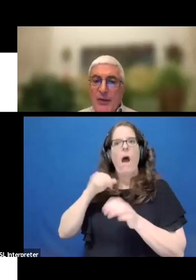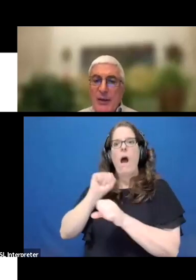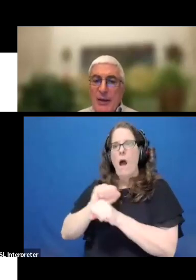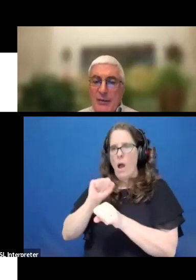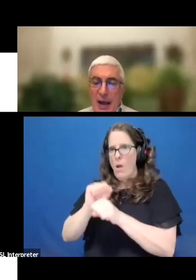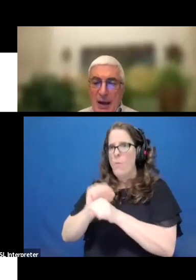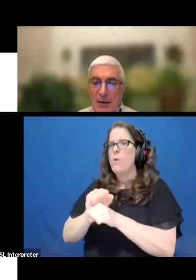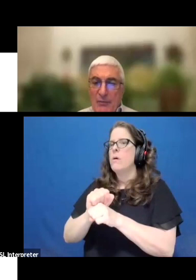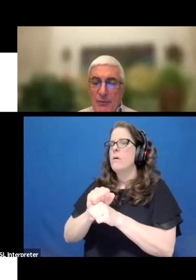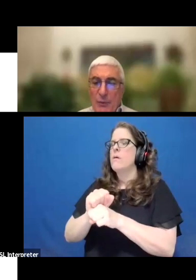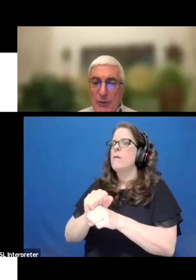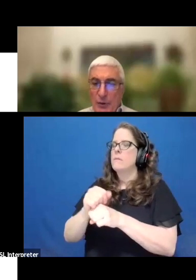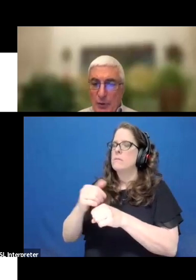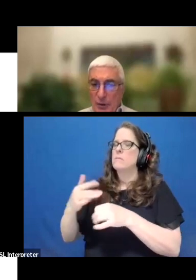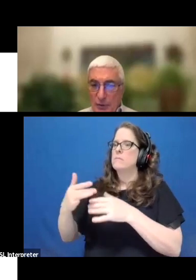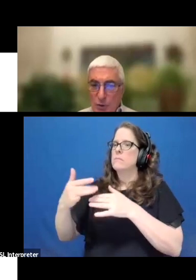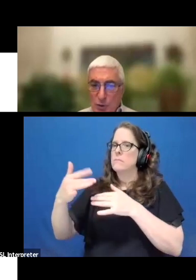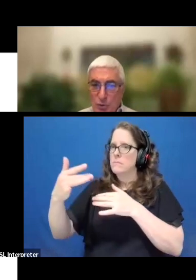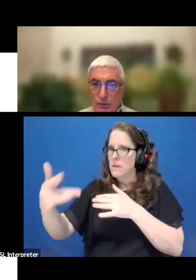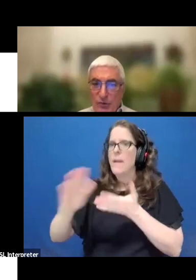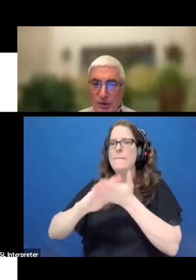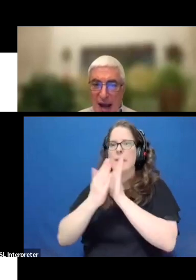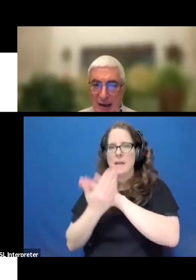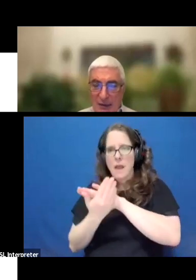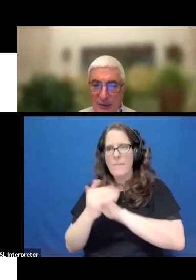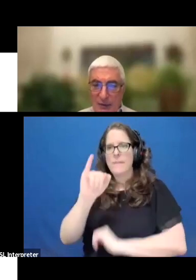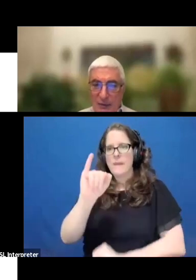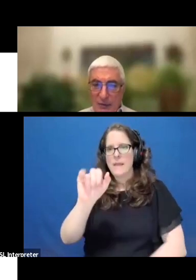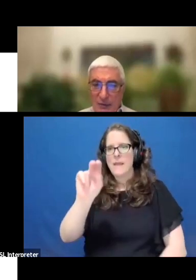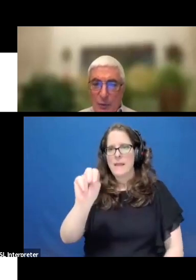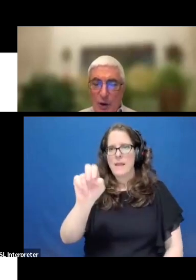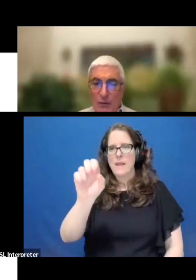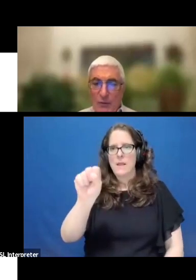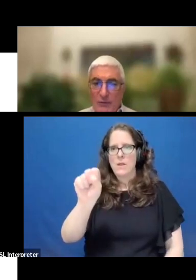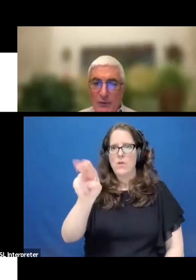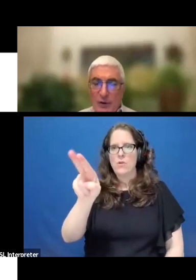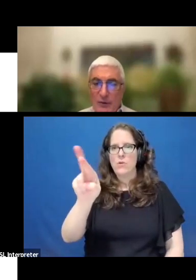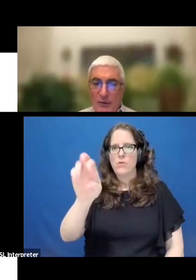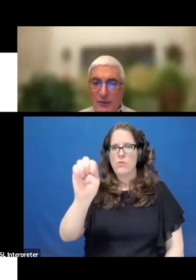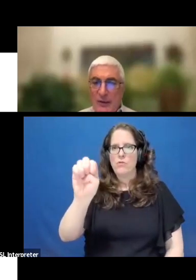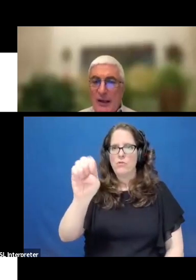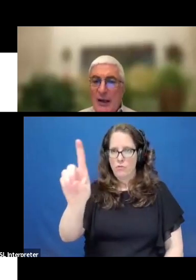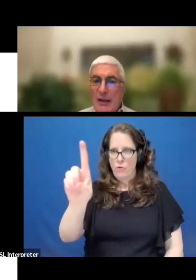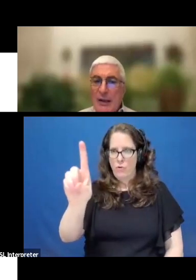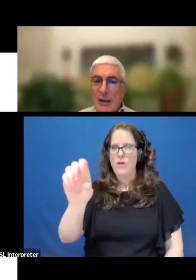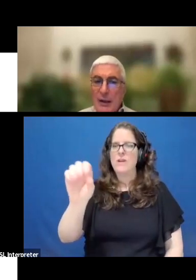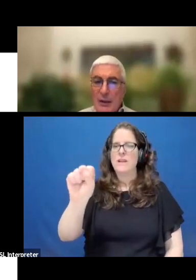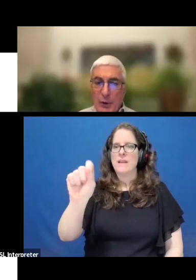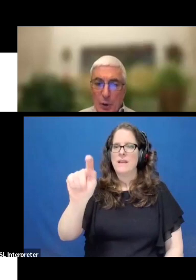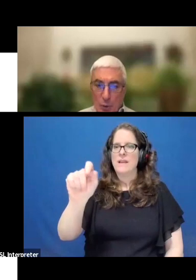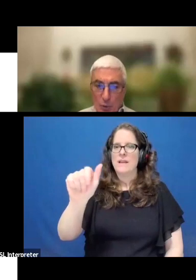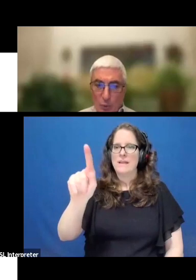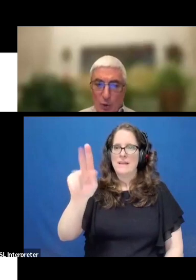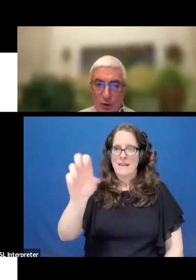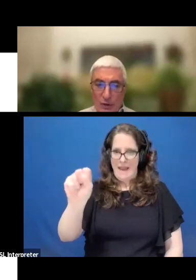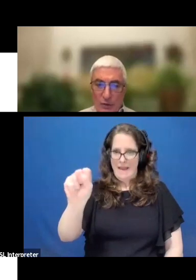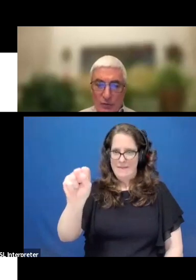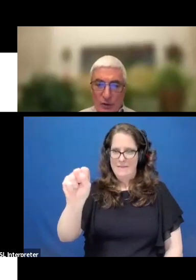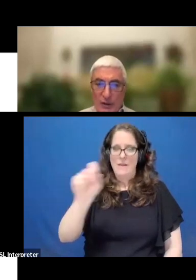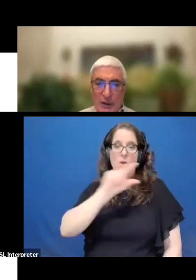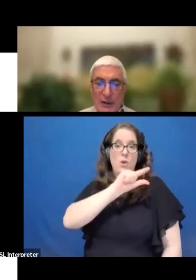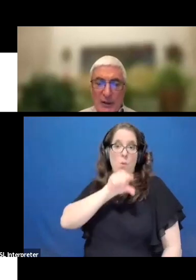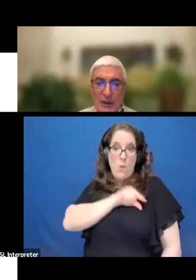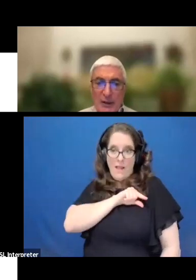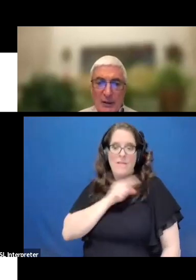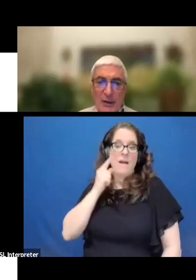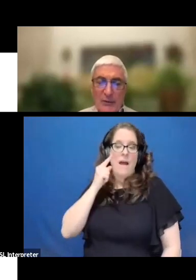enough to have what's known as insured status to qualify for SSDI on their own work